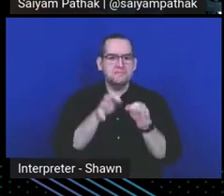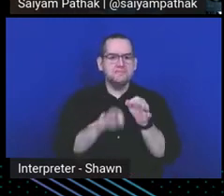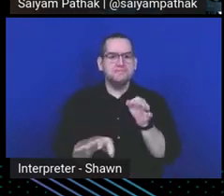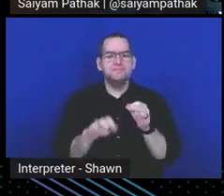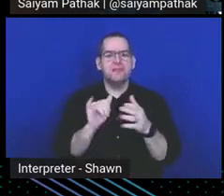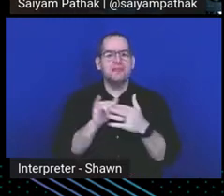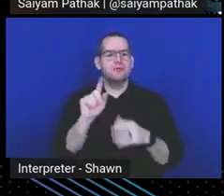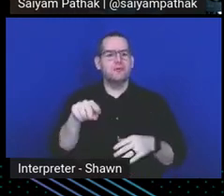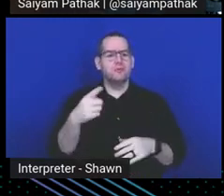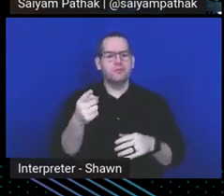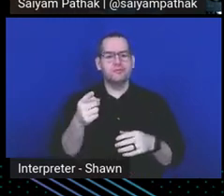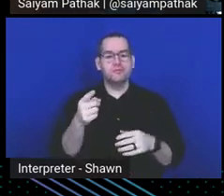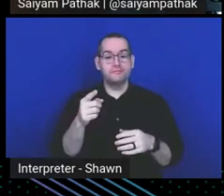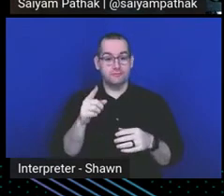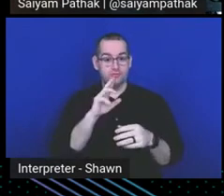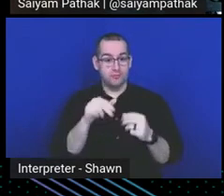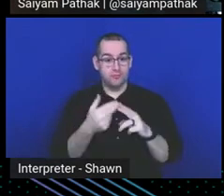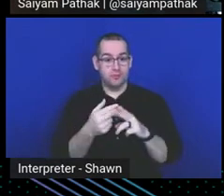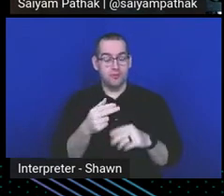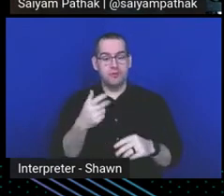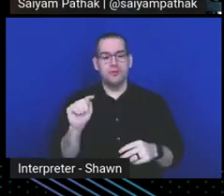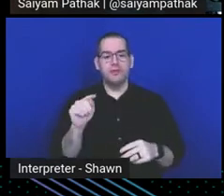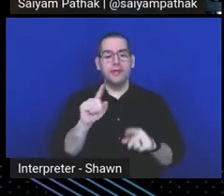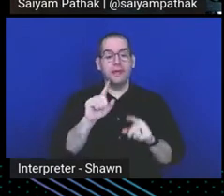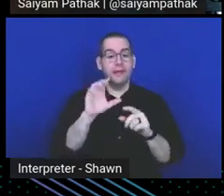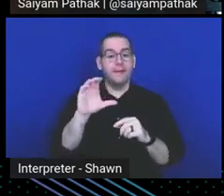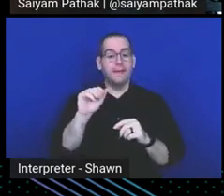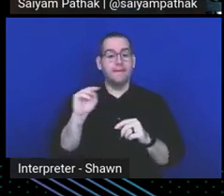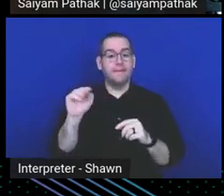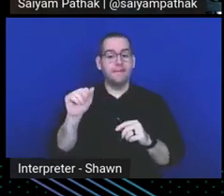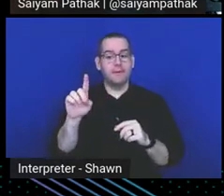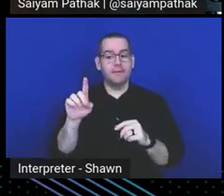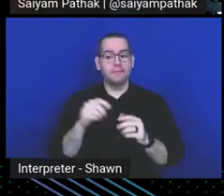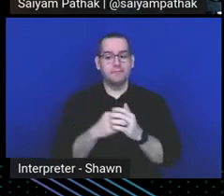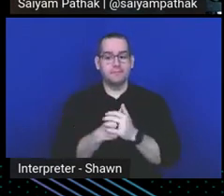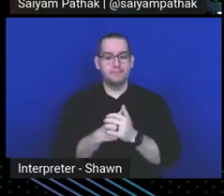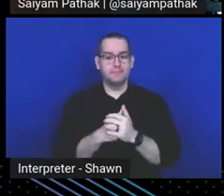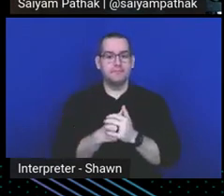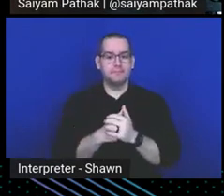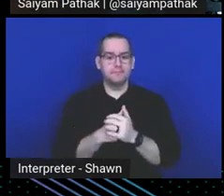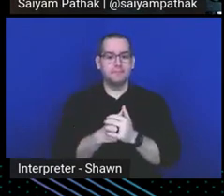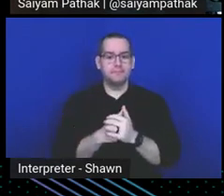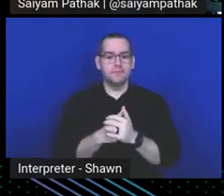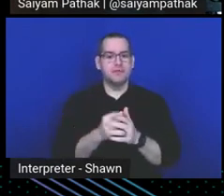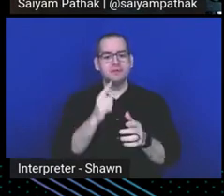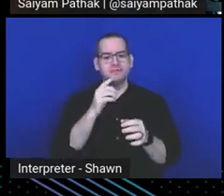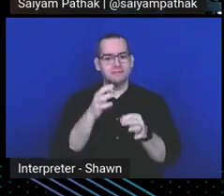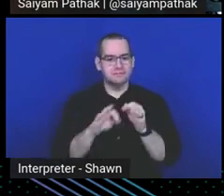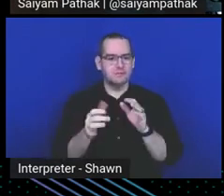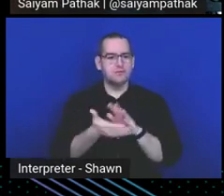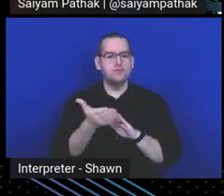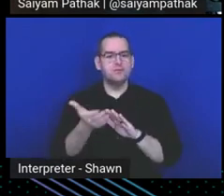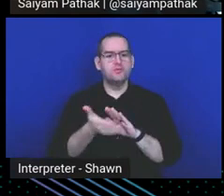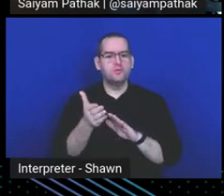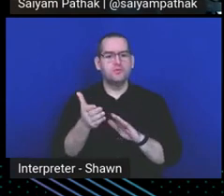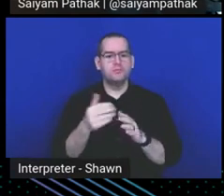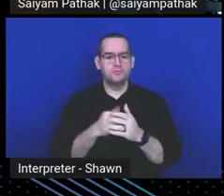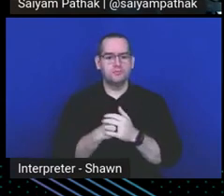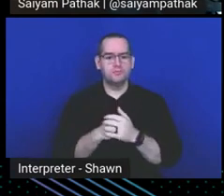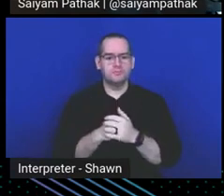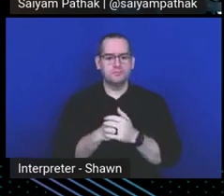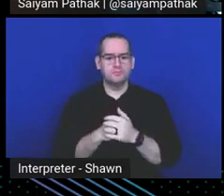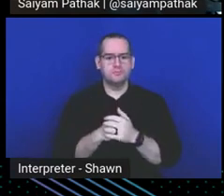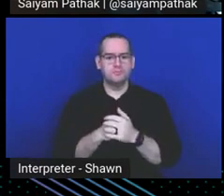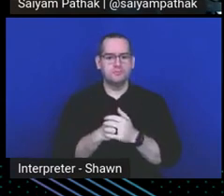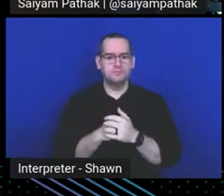only the file. And if you talk about the command, so in the proc file, it's simple that it is running. In the source, I just have